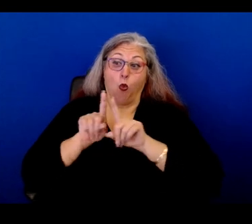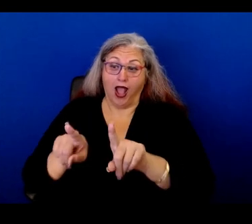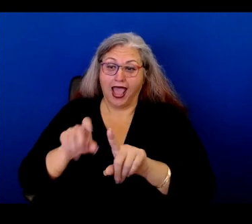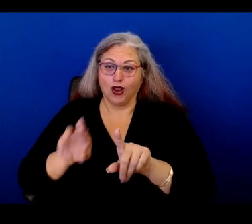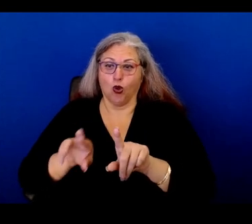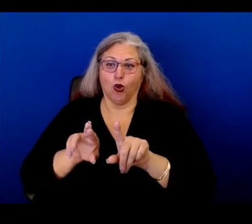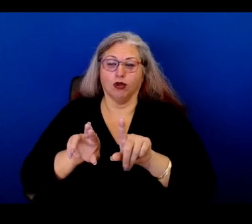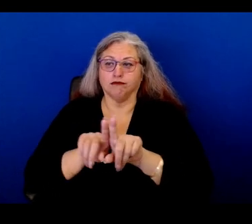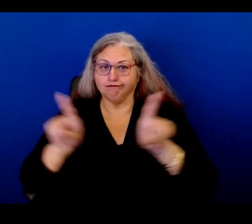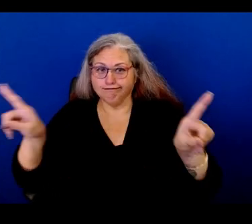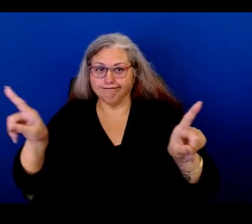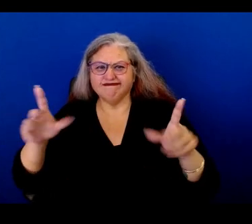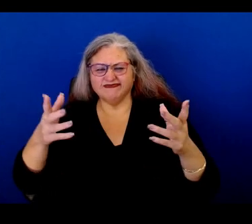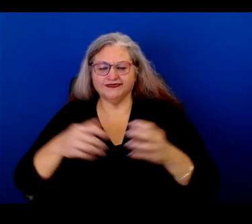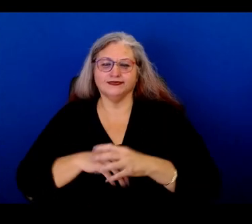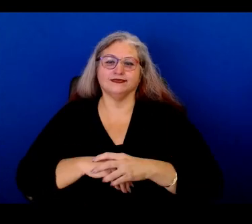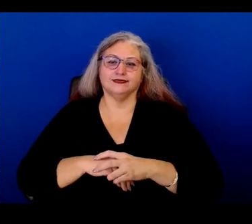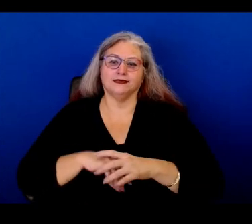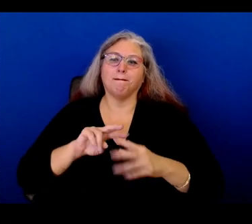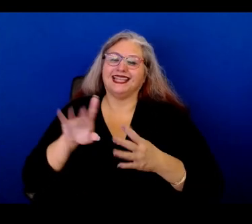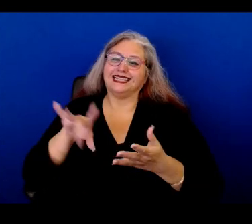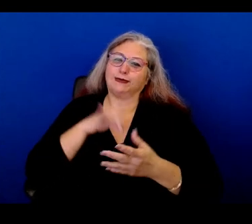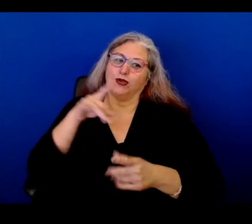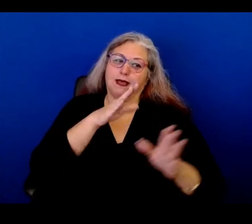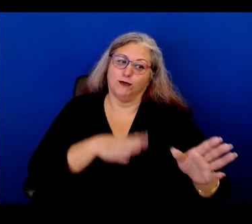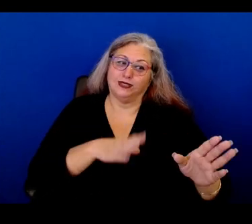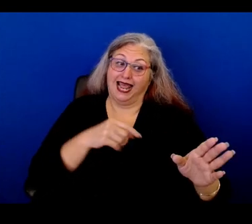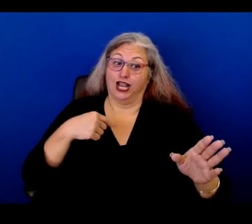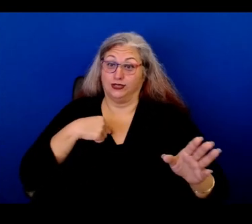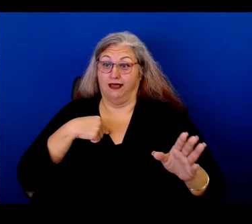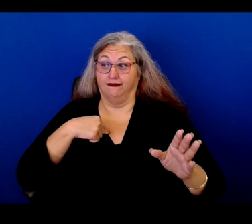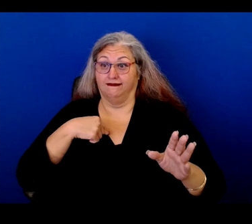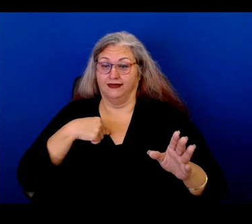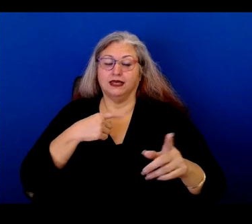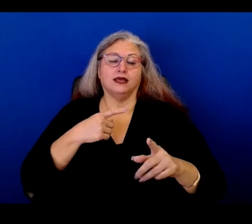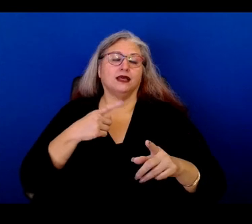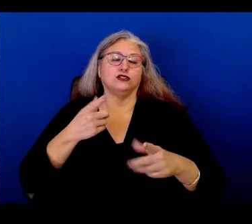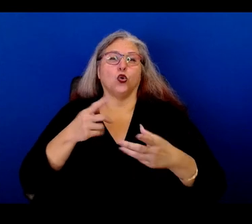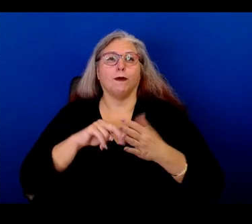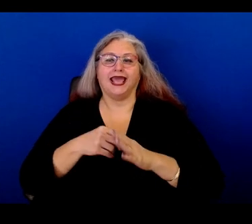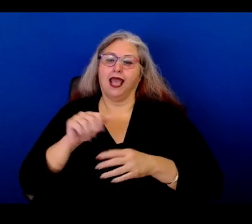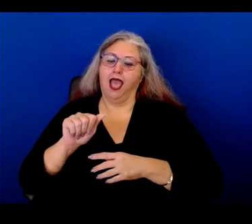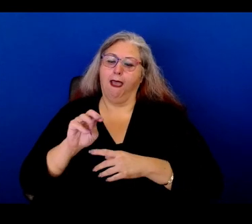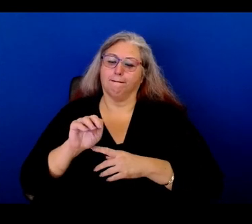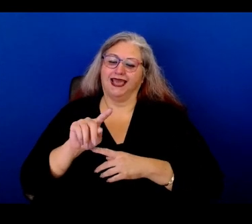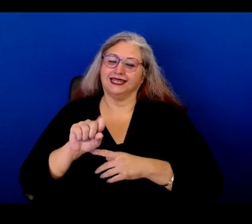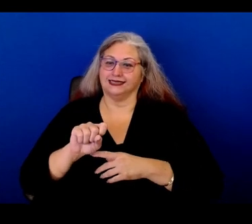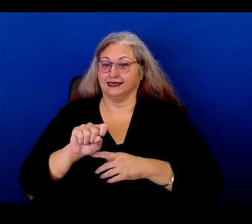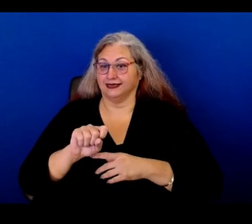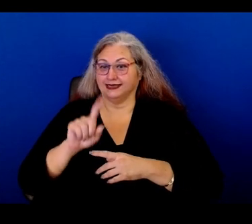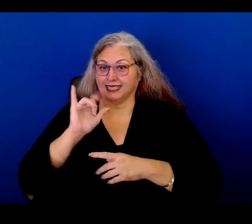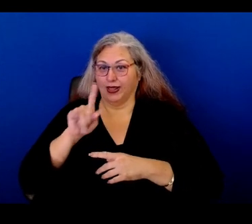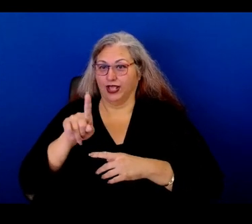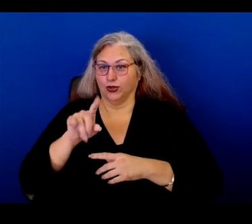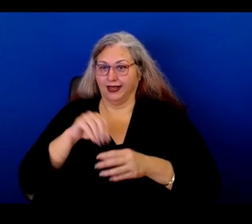like walk out together. Mm-hmm. The spirit of that person and yourself. So making amends, it sounds like you're